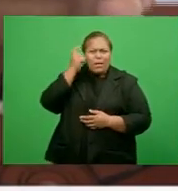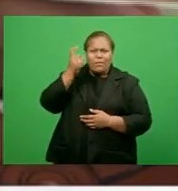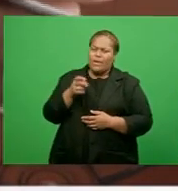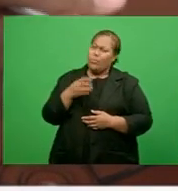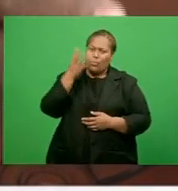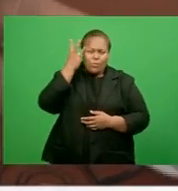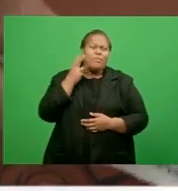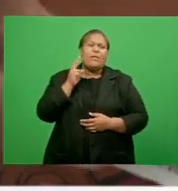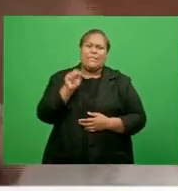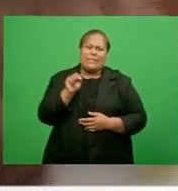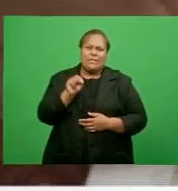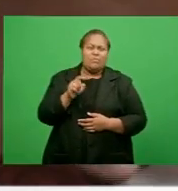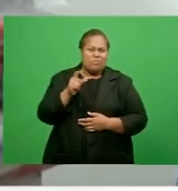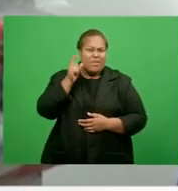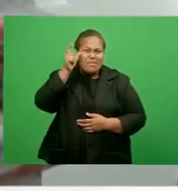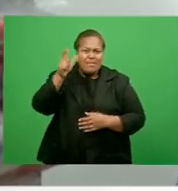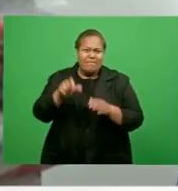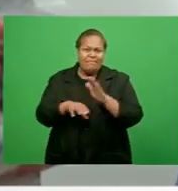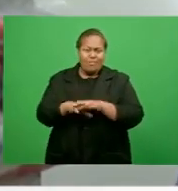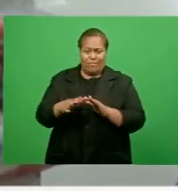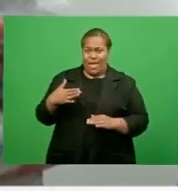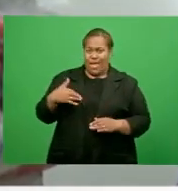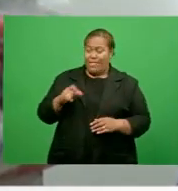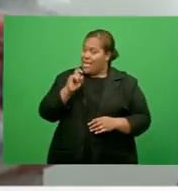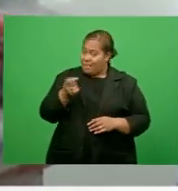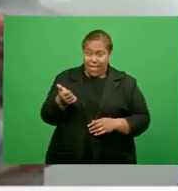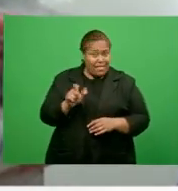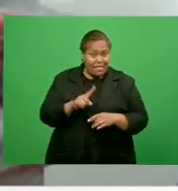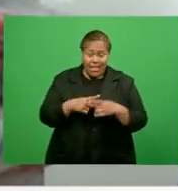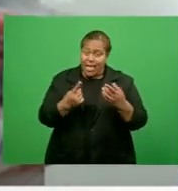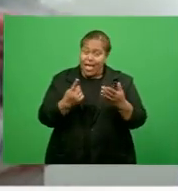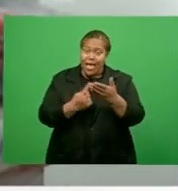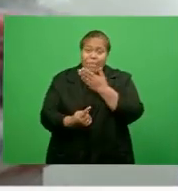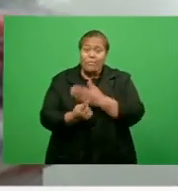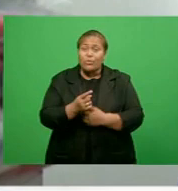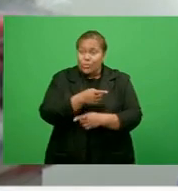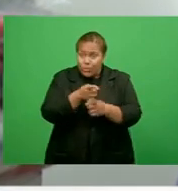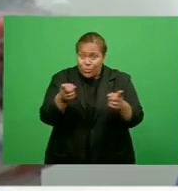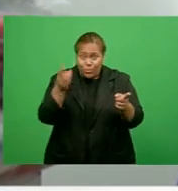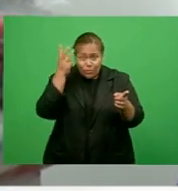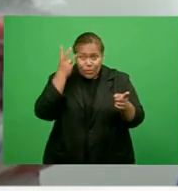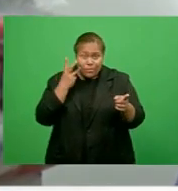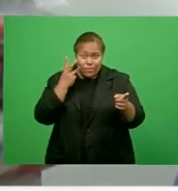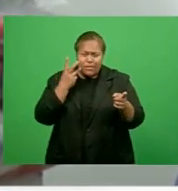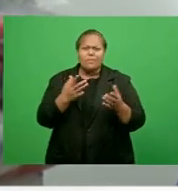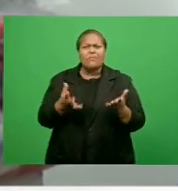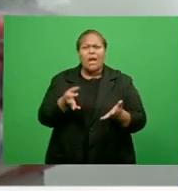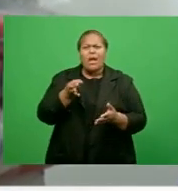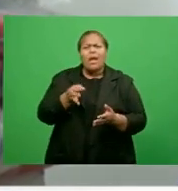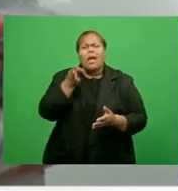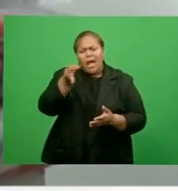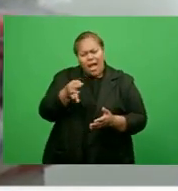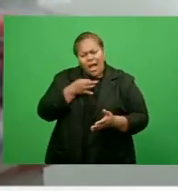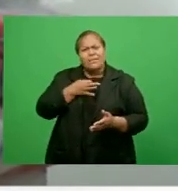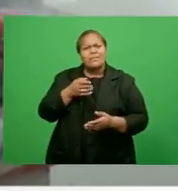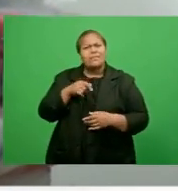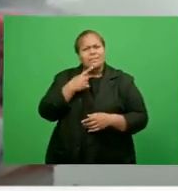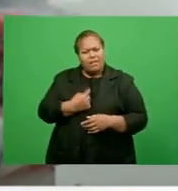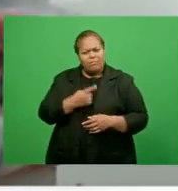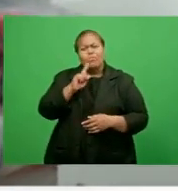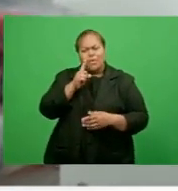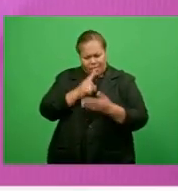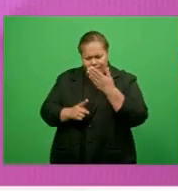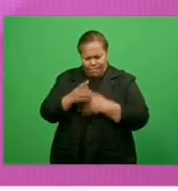health. Because if anything happens to you, you need to question what's going to happen to my family, what's going to happen to my children, what's going to happen to